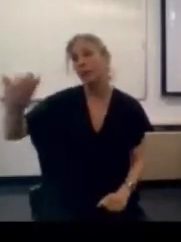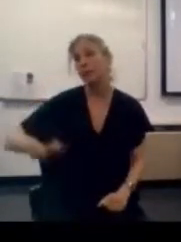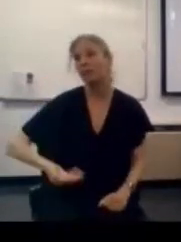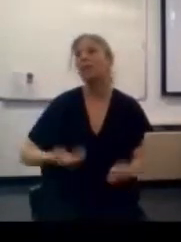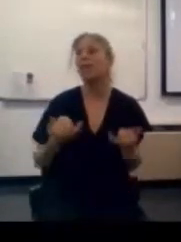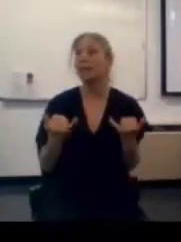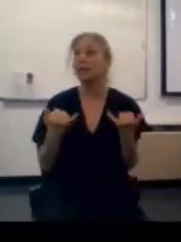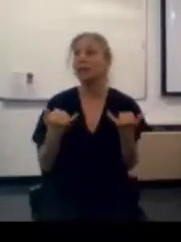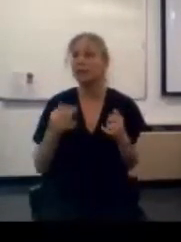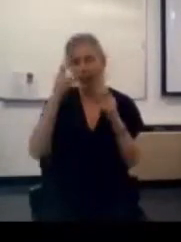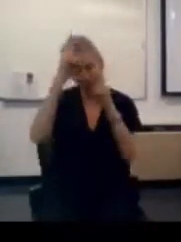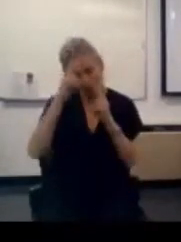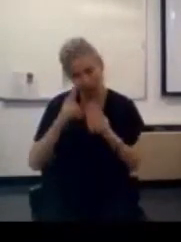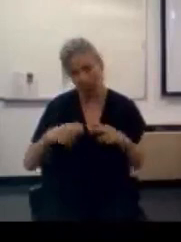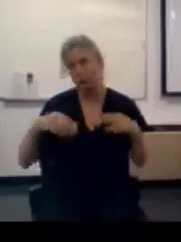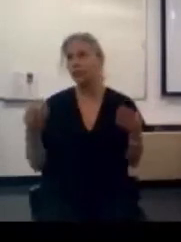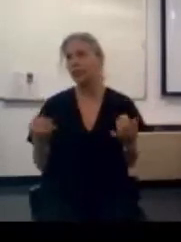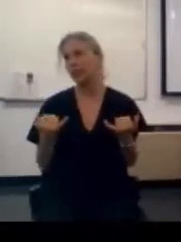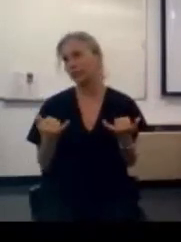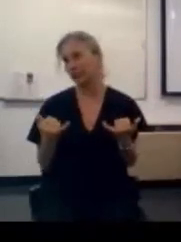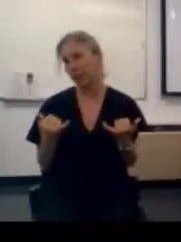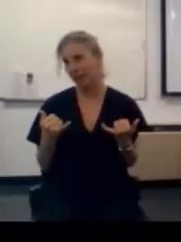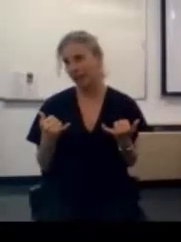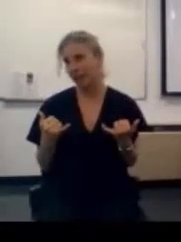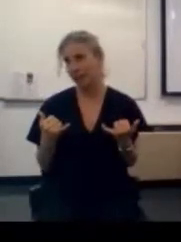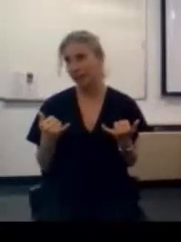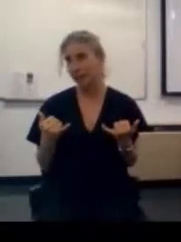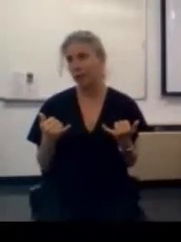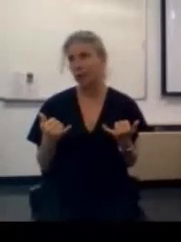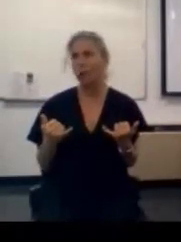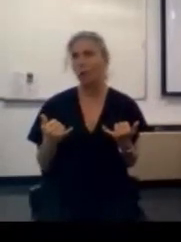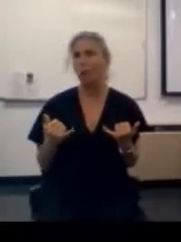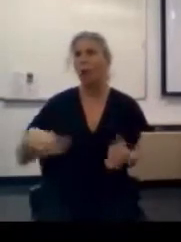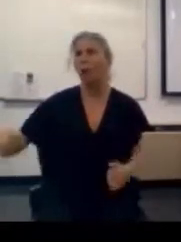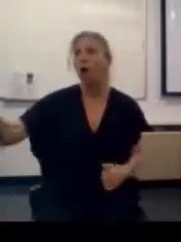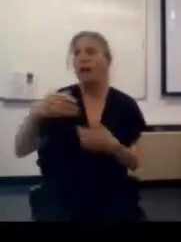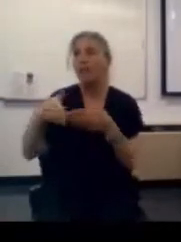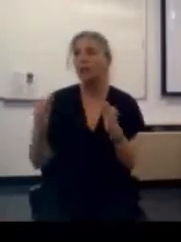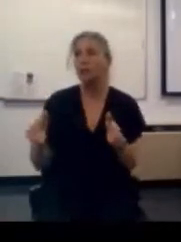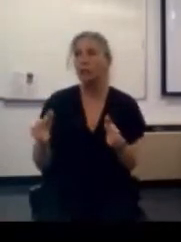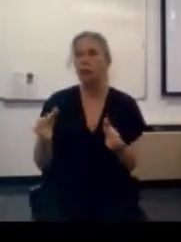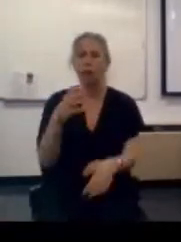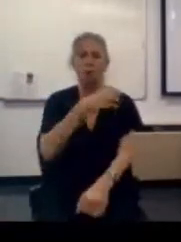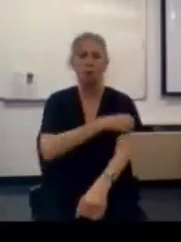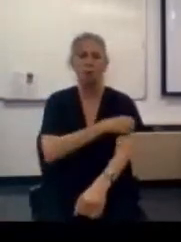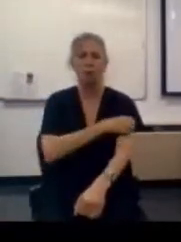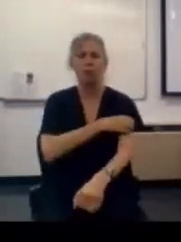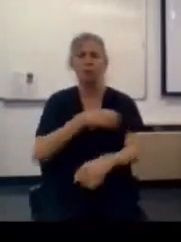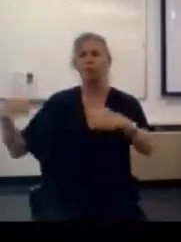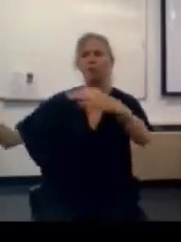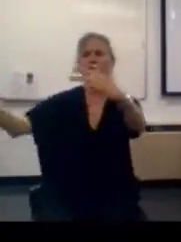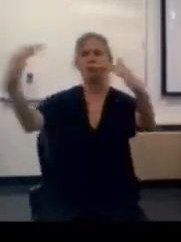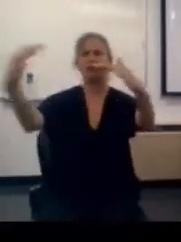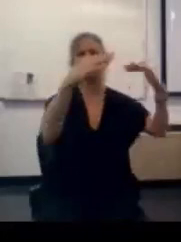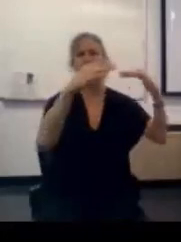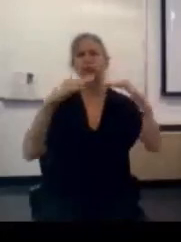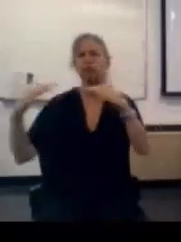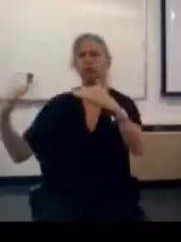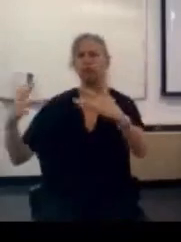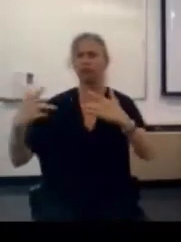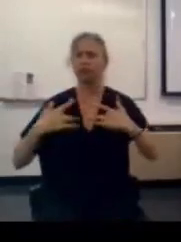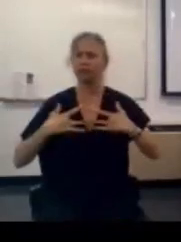say thank you so much for the invitation. I feel honored to be here. And the power in this room